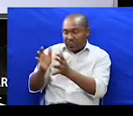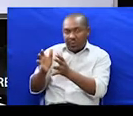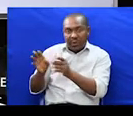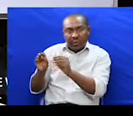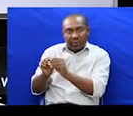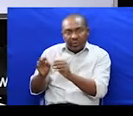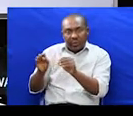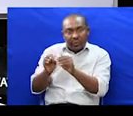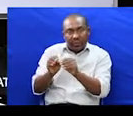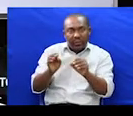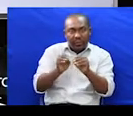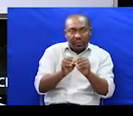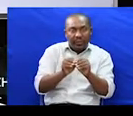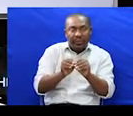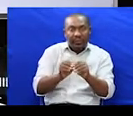organic